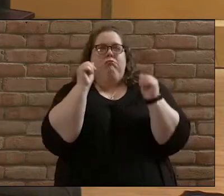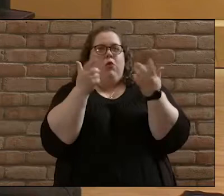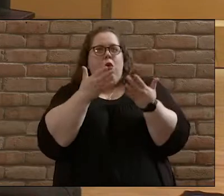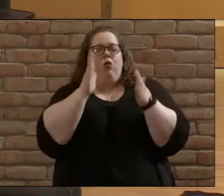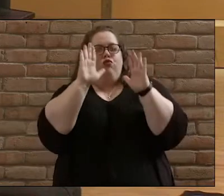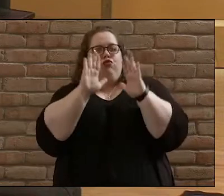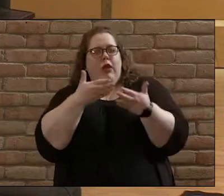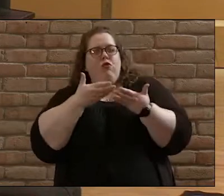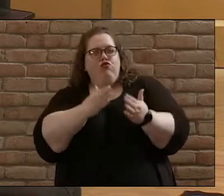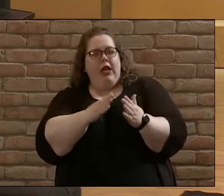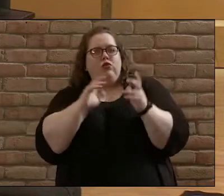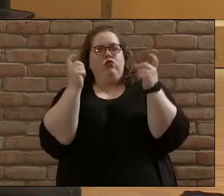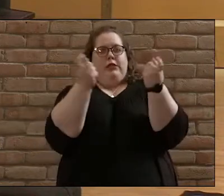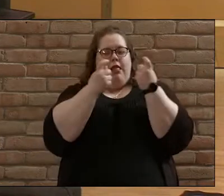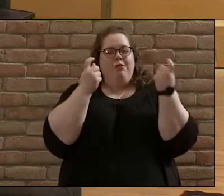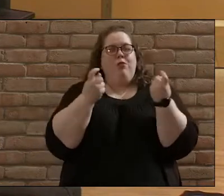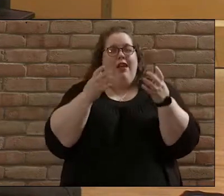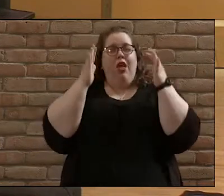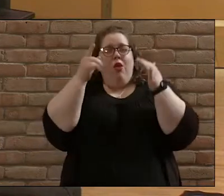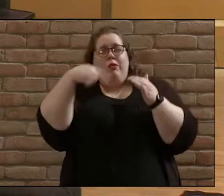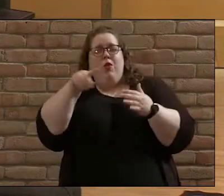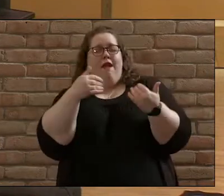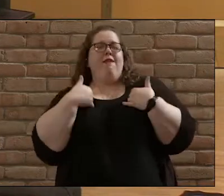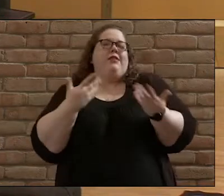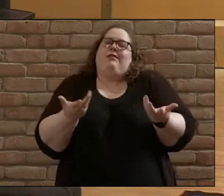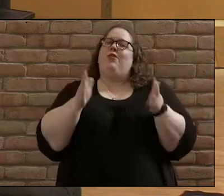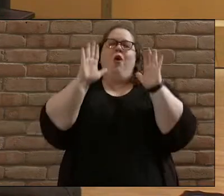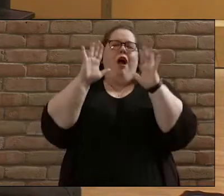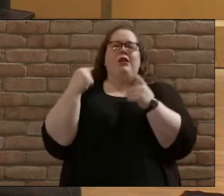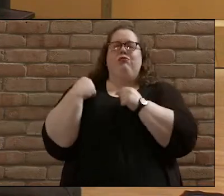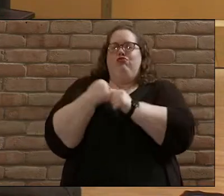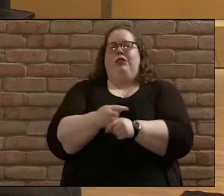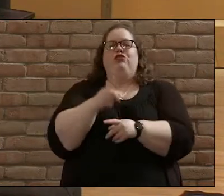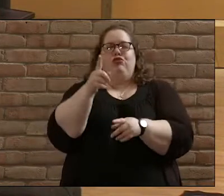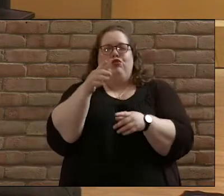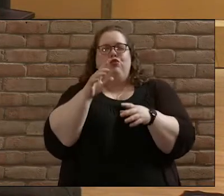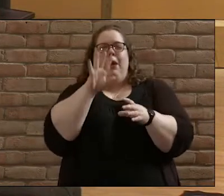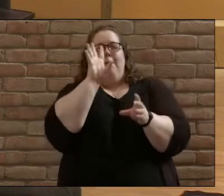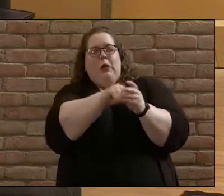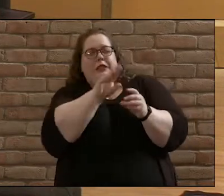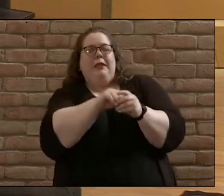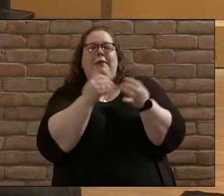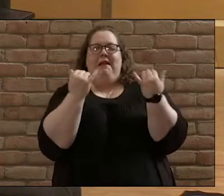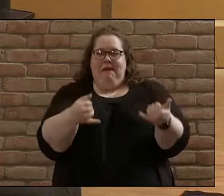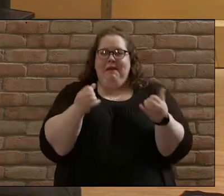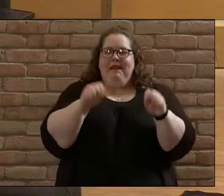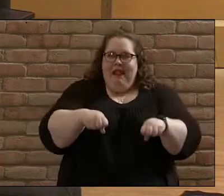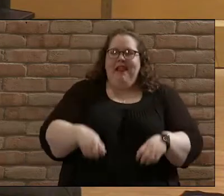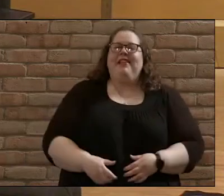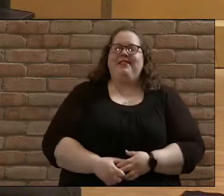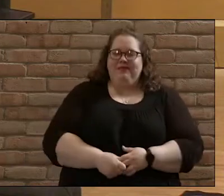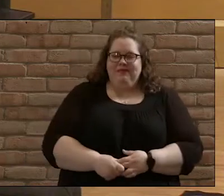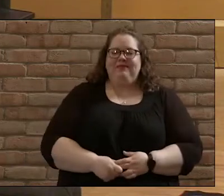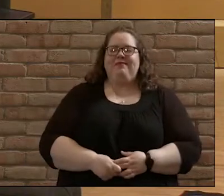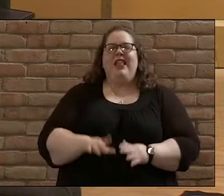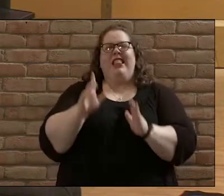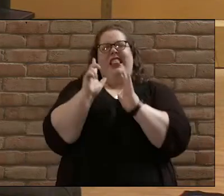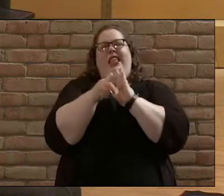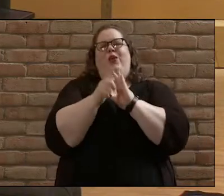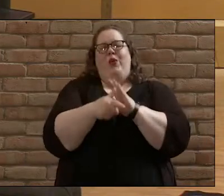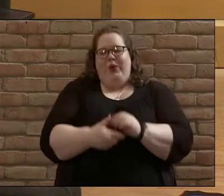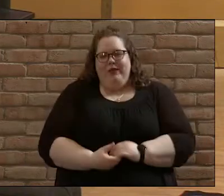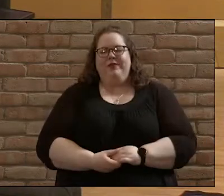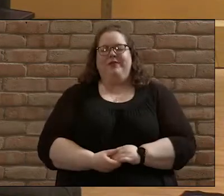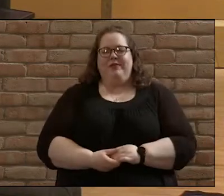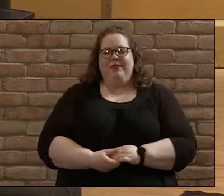to celebrate. Hopefully you've got some awesome traditions that you're going to be able to take part in a little bit later on. But I got to say, I